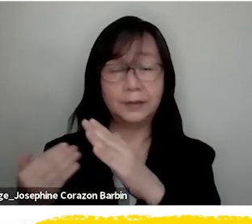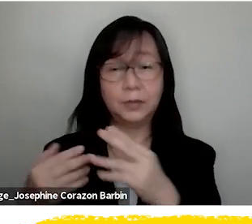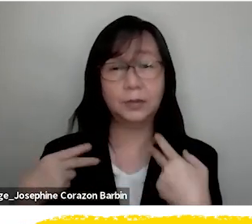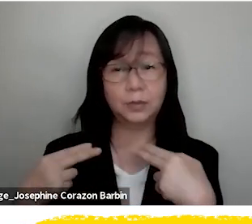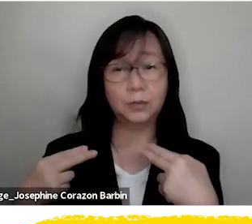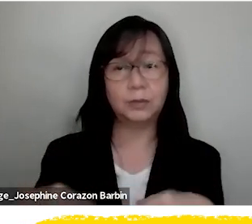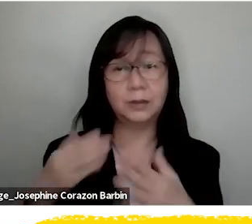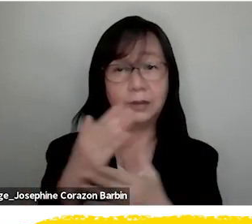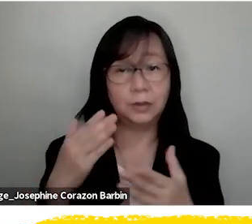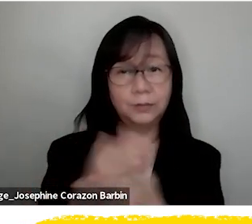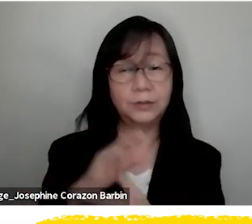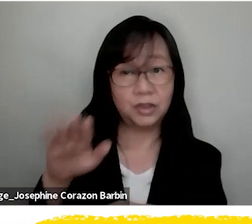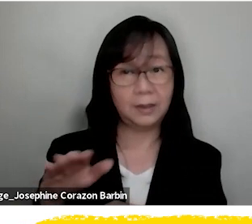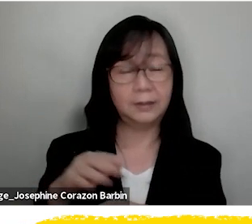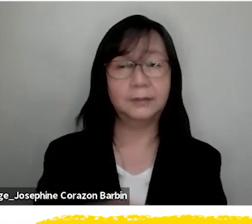the Child.